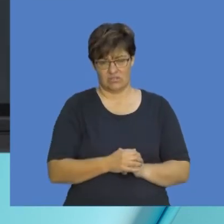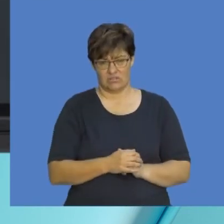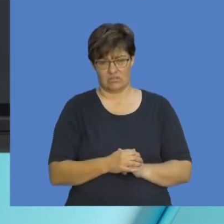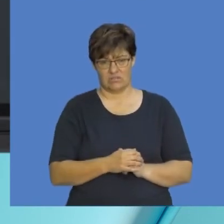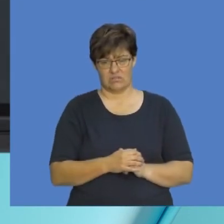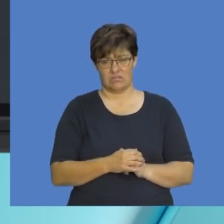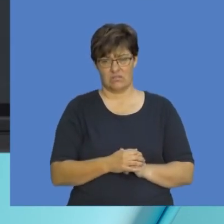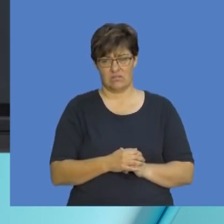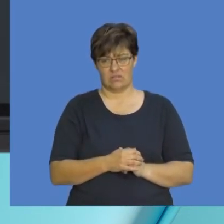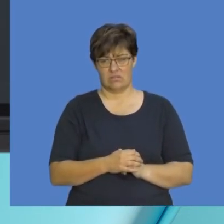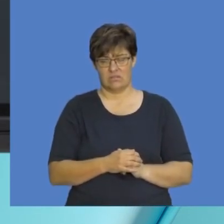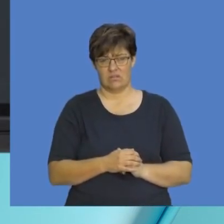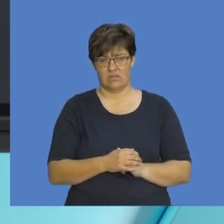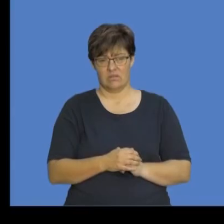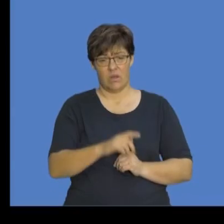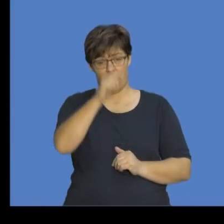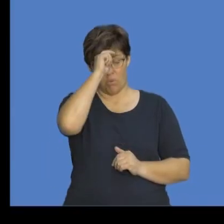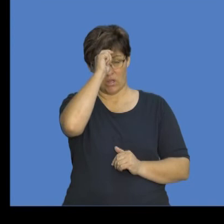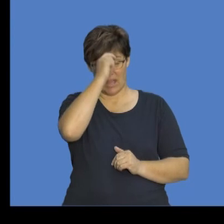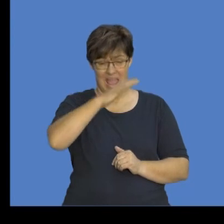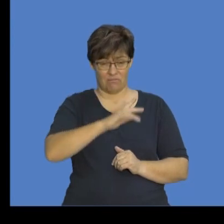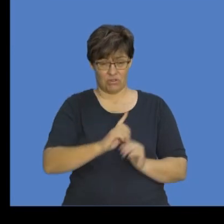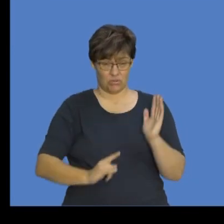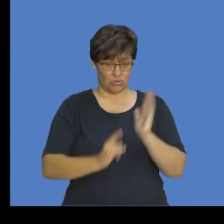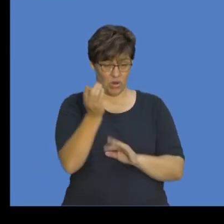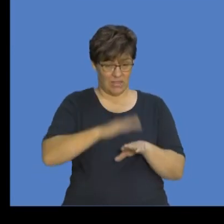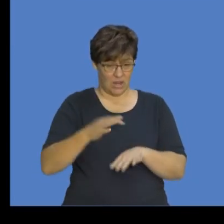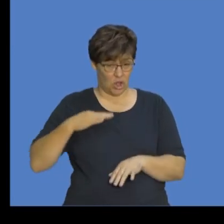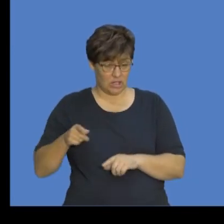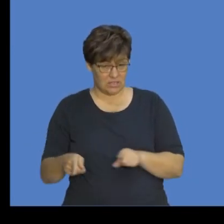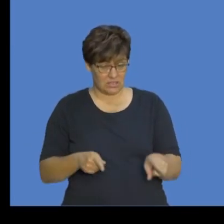Okay? Are boys taller on average?